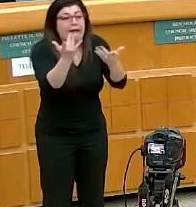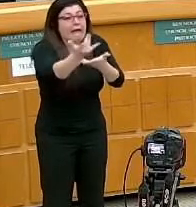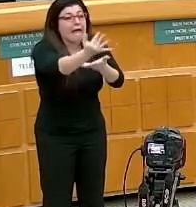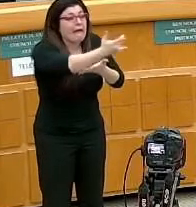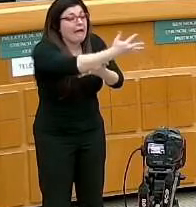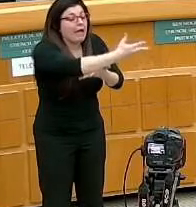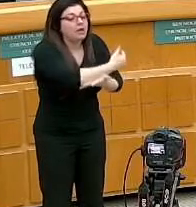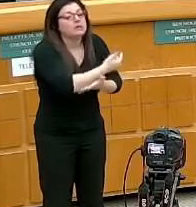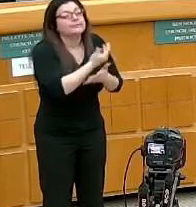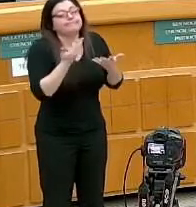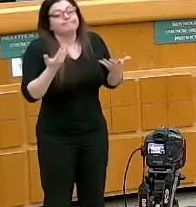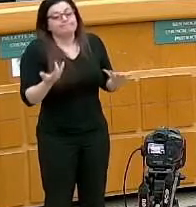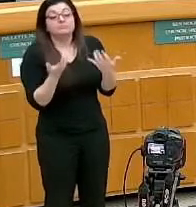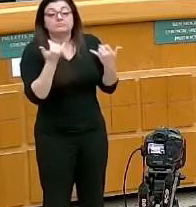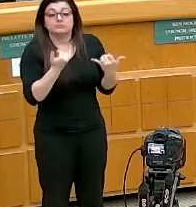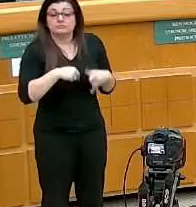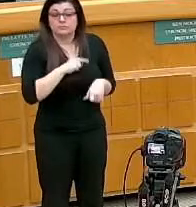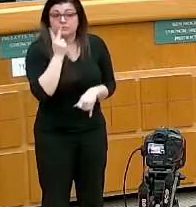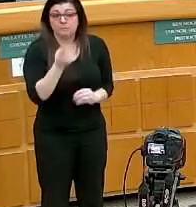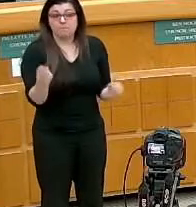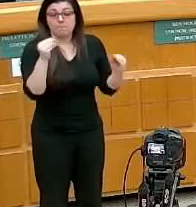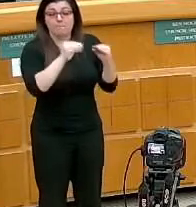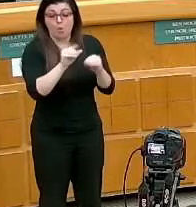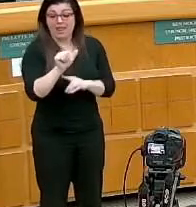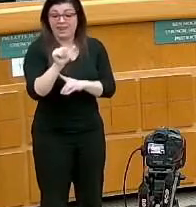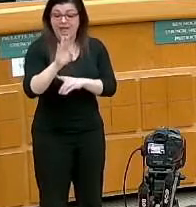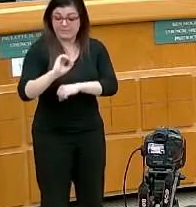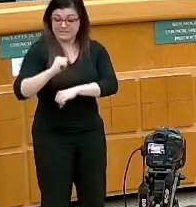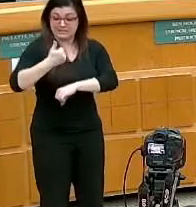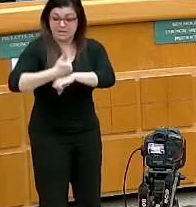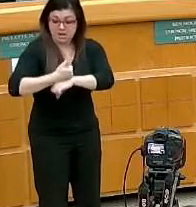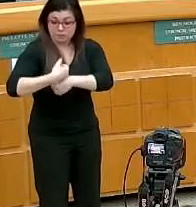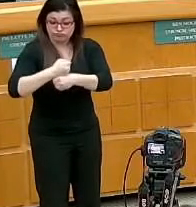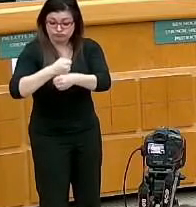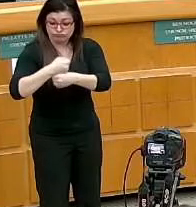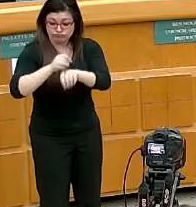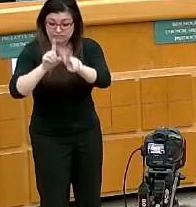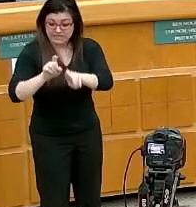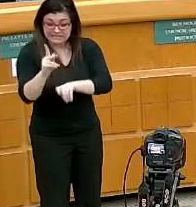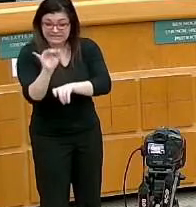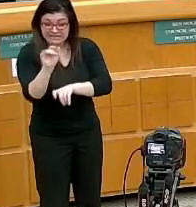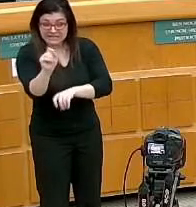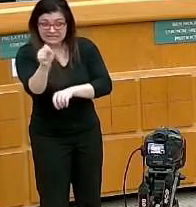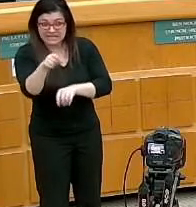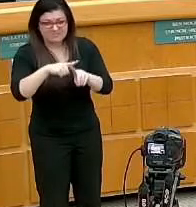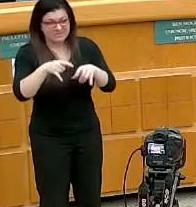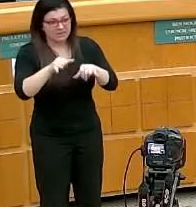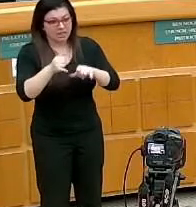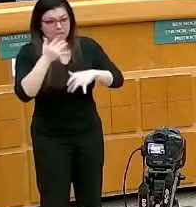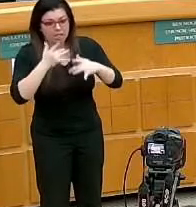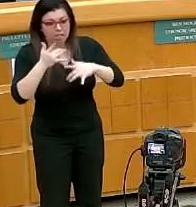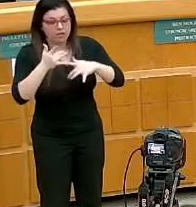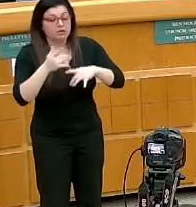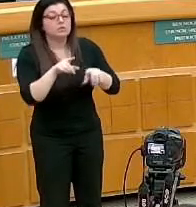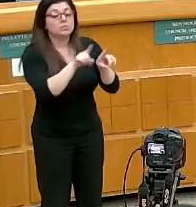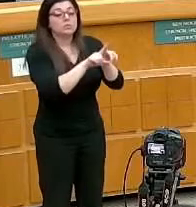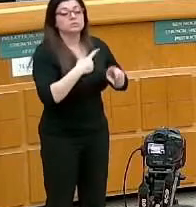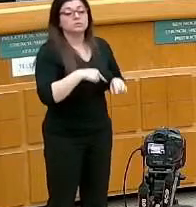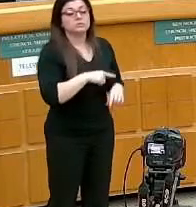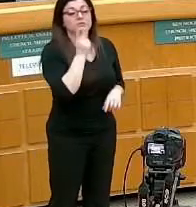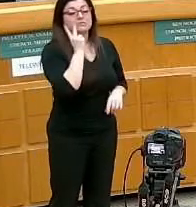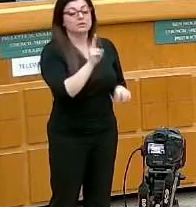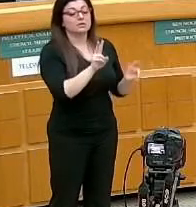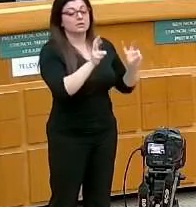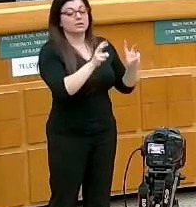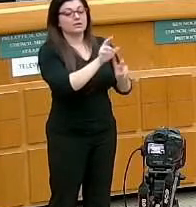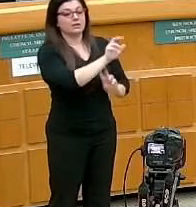more commercial labs that actually have more test kits available. We're also looking at antibody testing that we're hearing is going to be